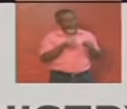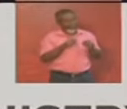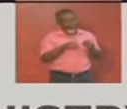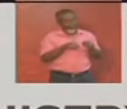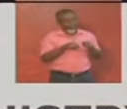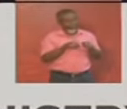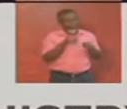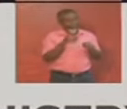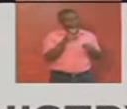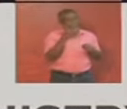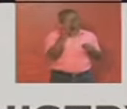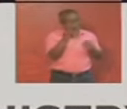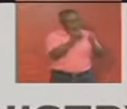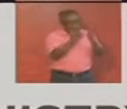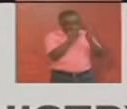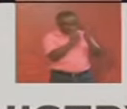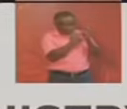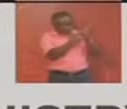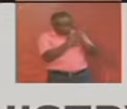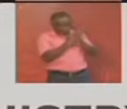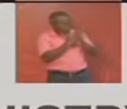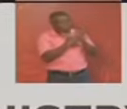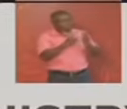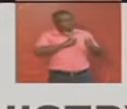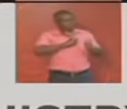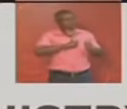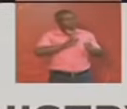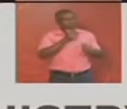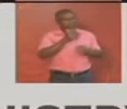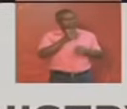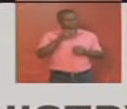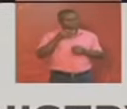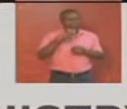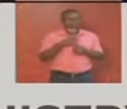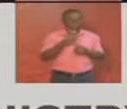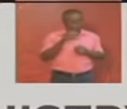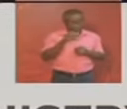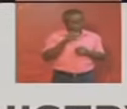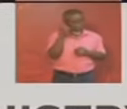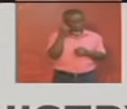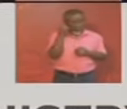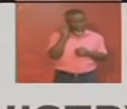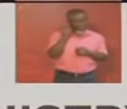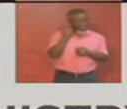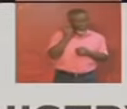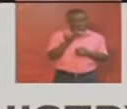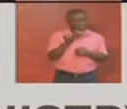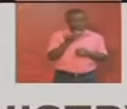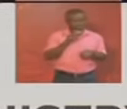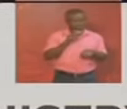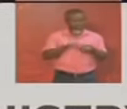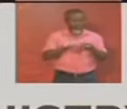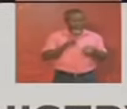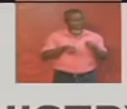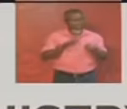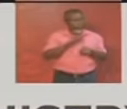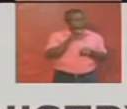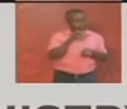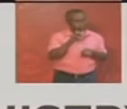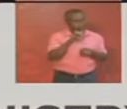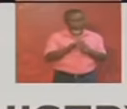actually a new virus. It's evolving. The symptomatology is not as clear as we would like it to be just yet, having been around, for just